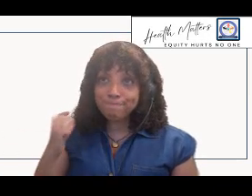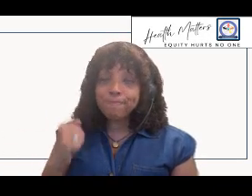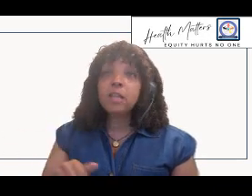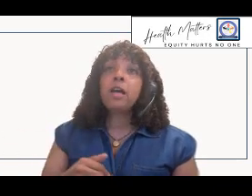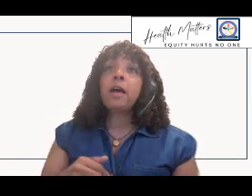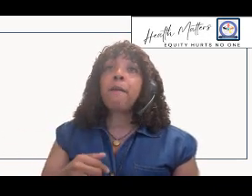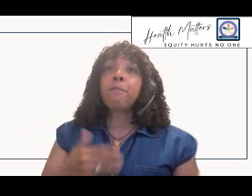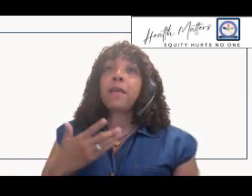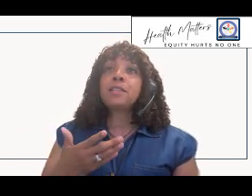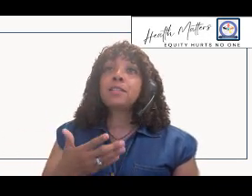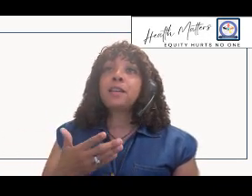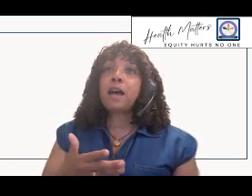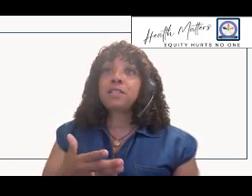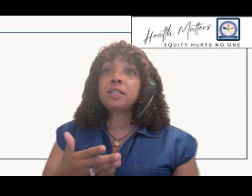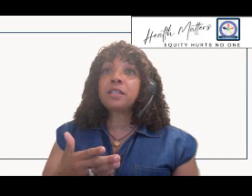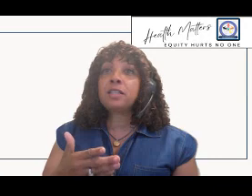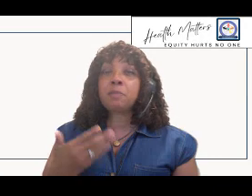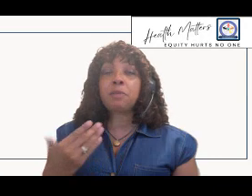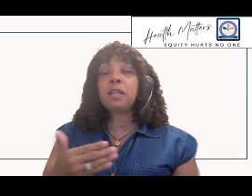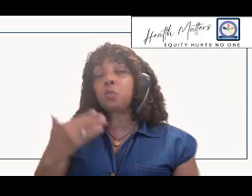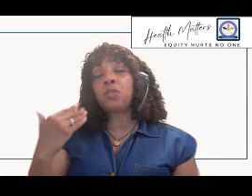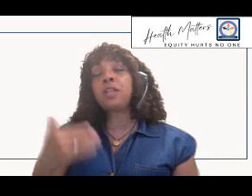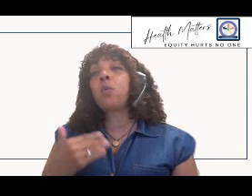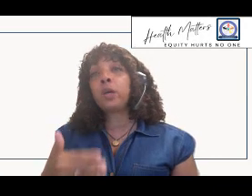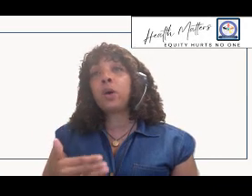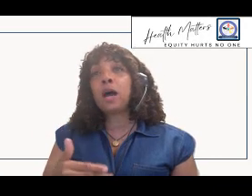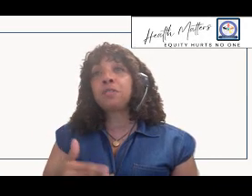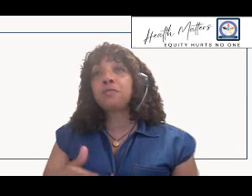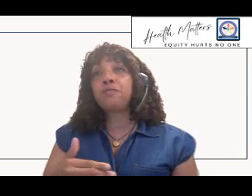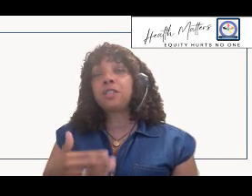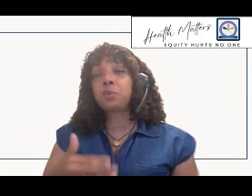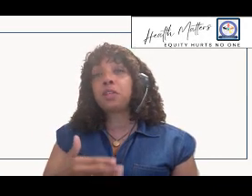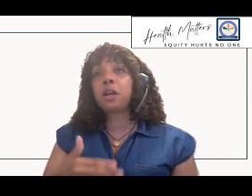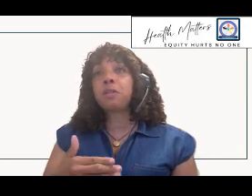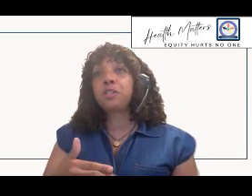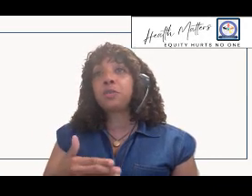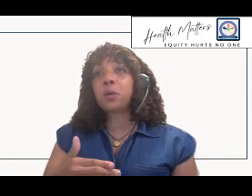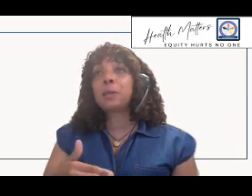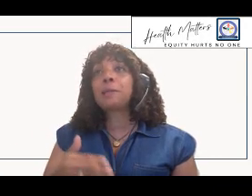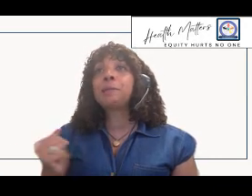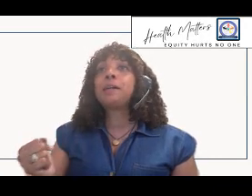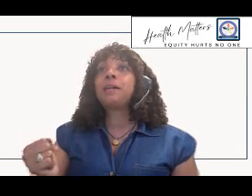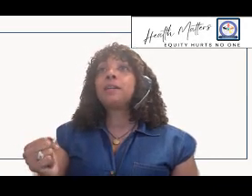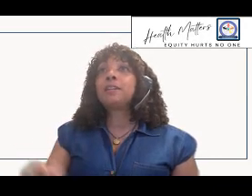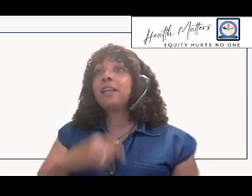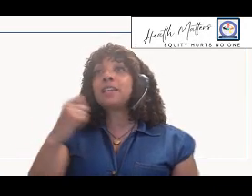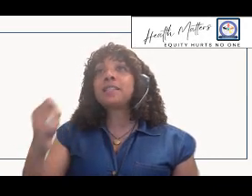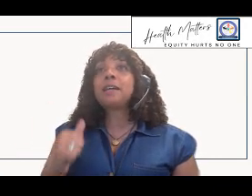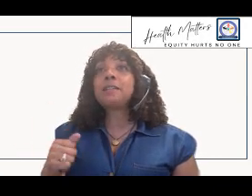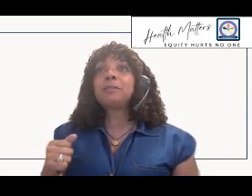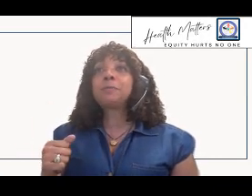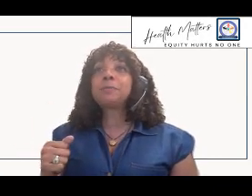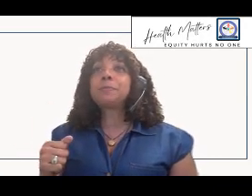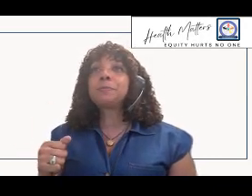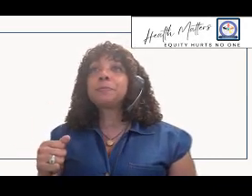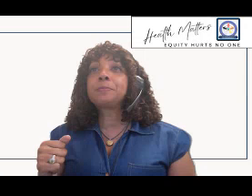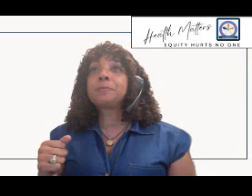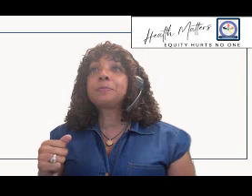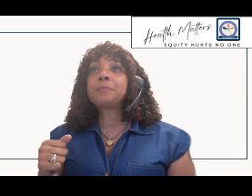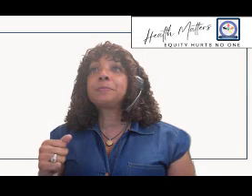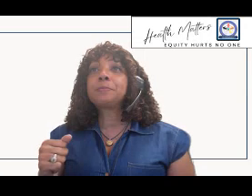person. That is obviously something that is within our wheelhouse and fits within our mission work. Next slide.